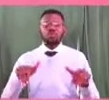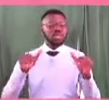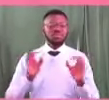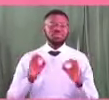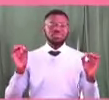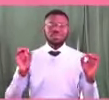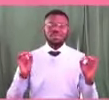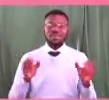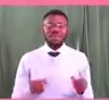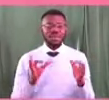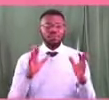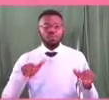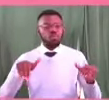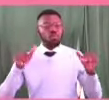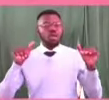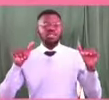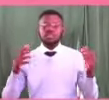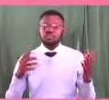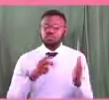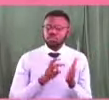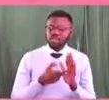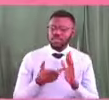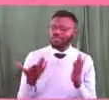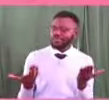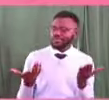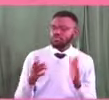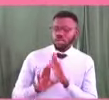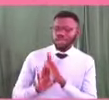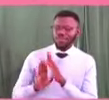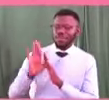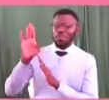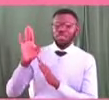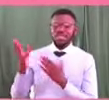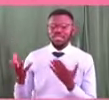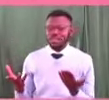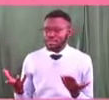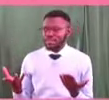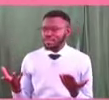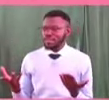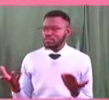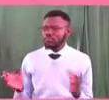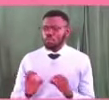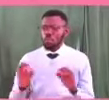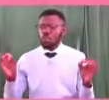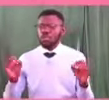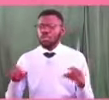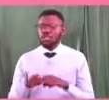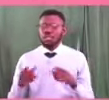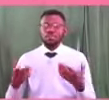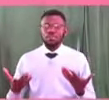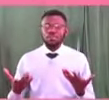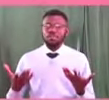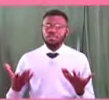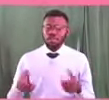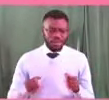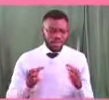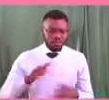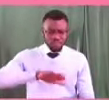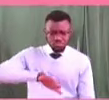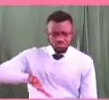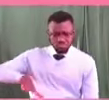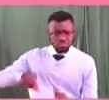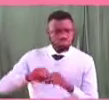If it does, the development achieved at the expense of or in exclusion of social protection will